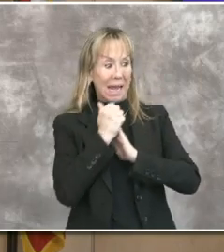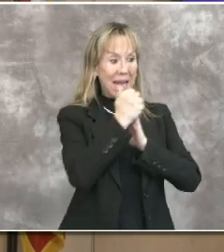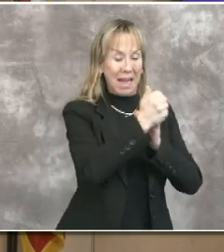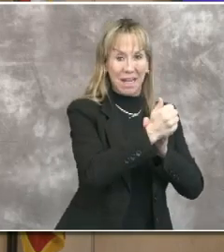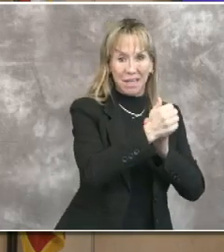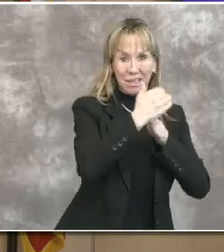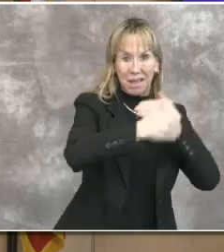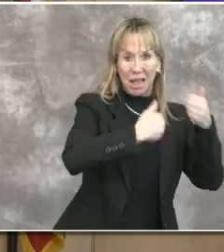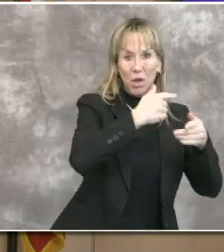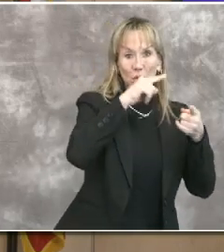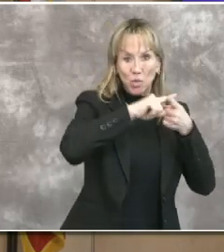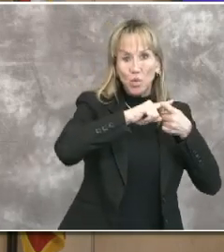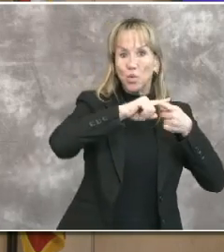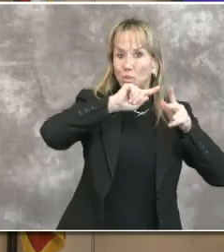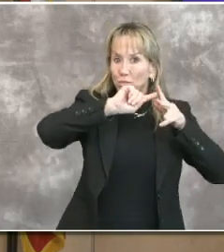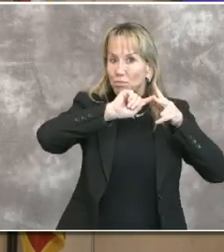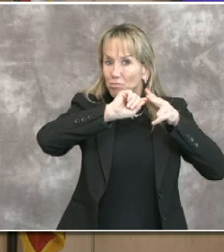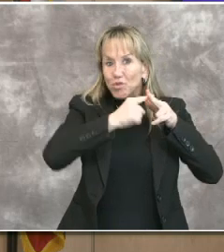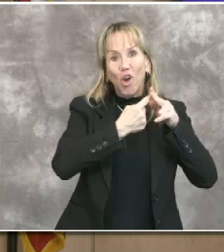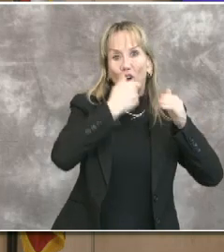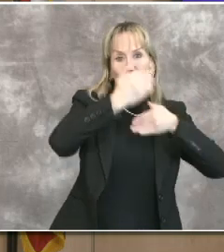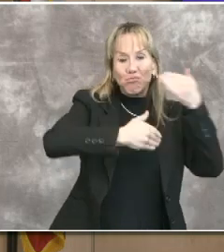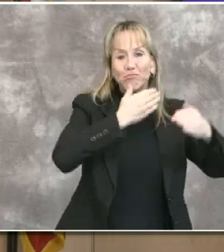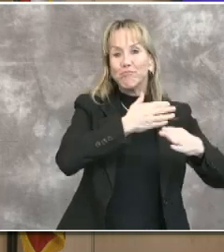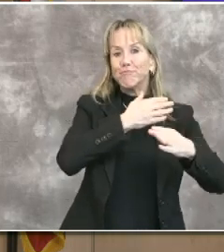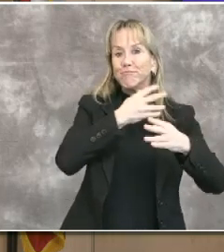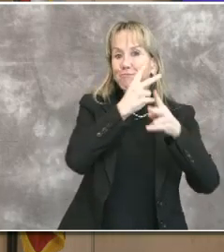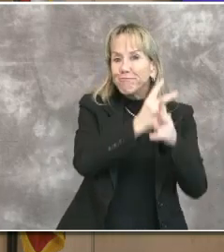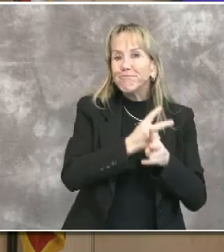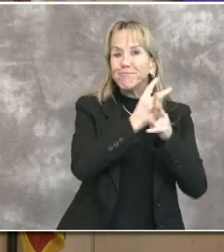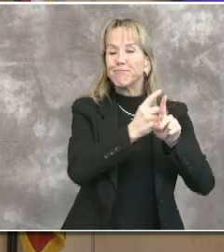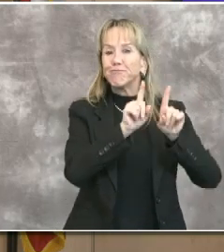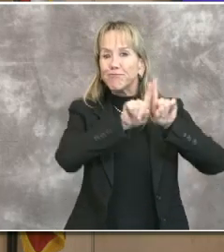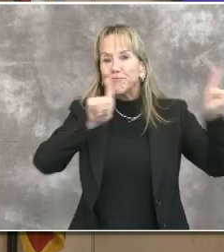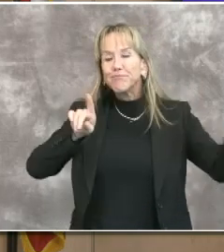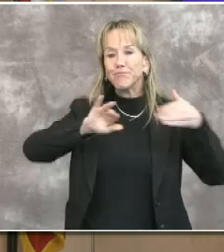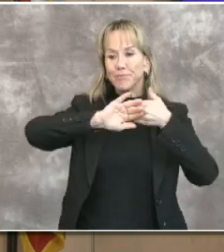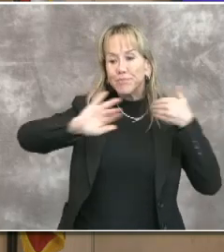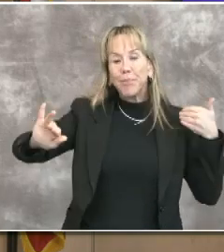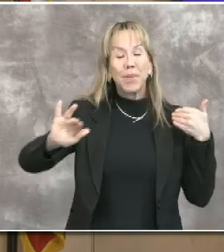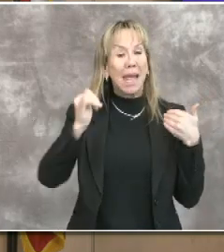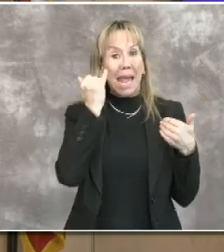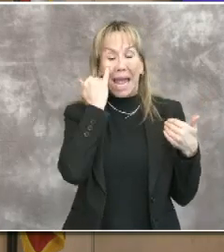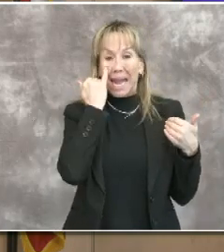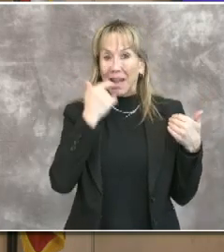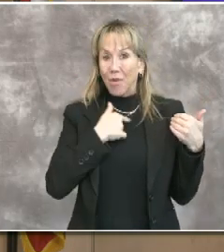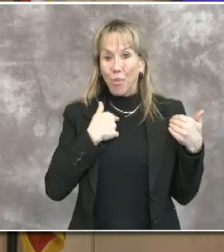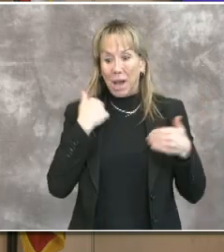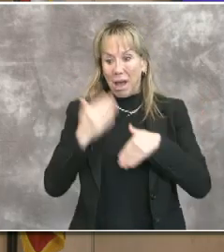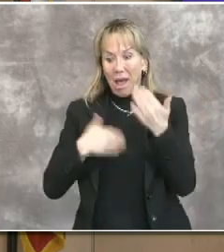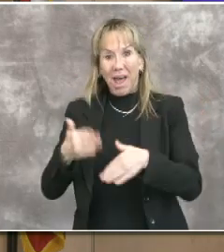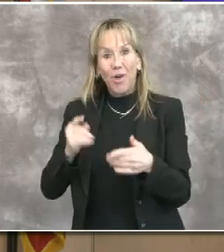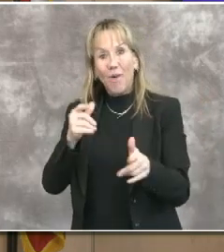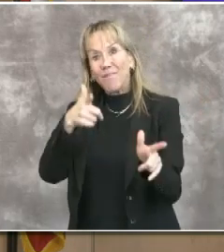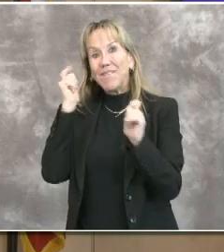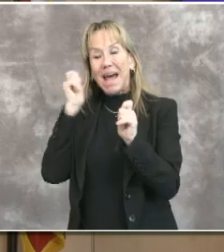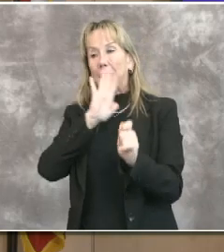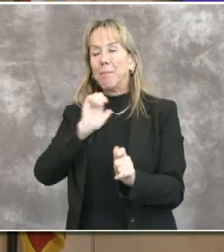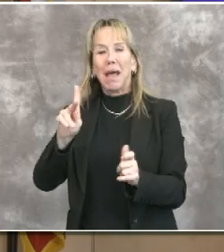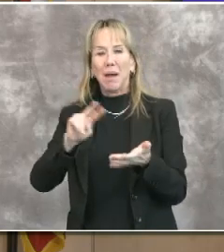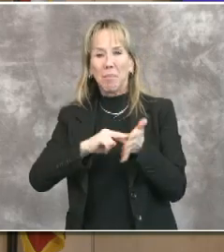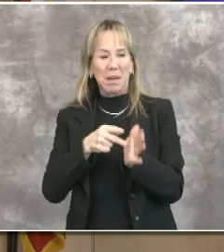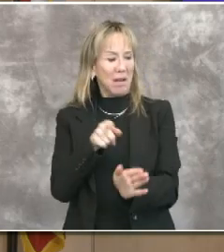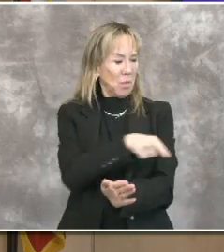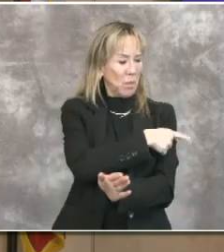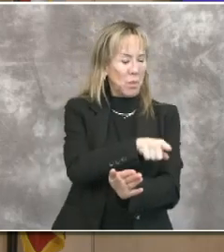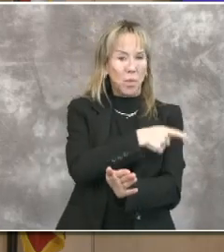same source of decision-making and caution when we come out, we could easily throw away all of the progress and all of the sacrifices that have been